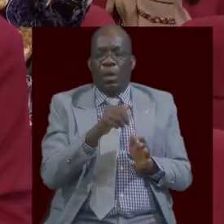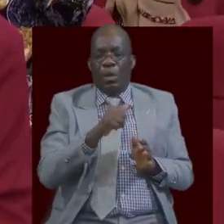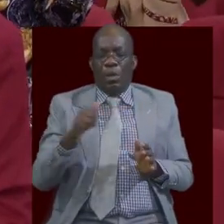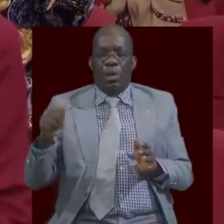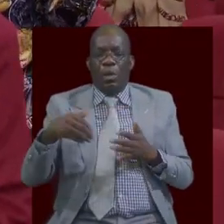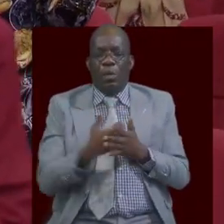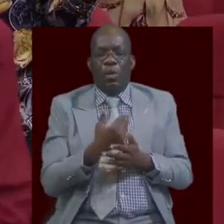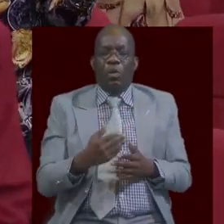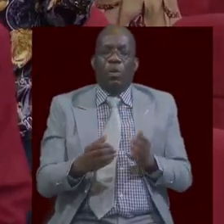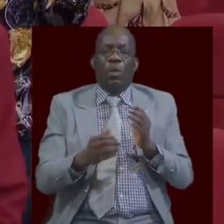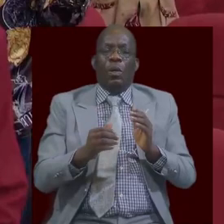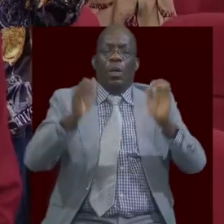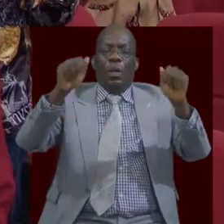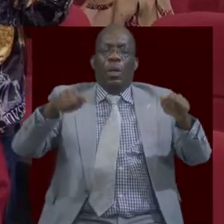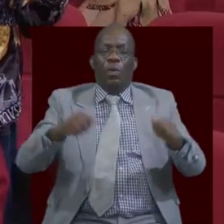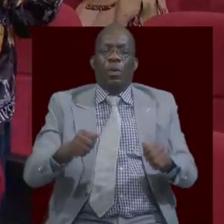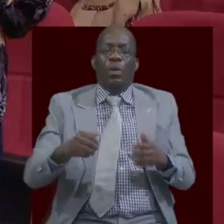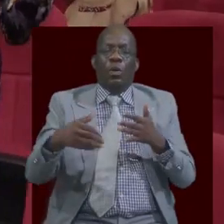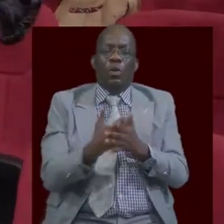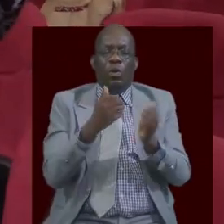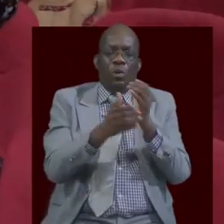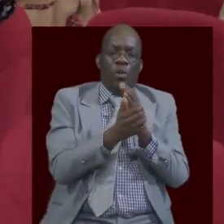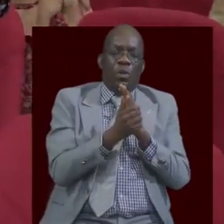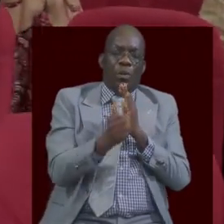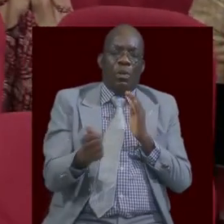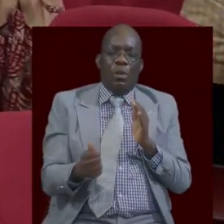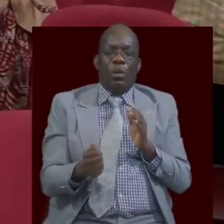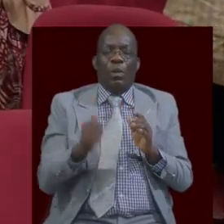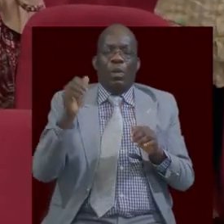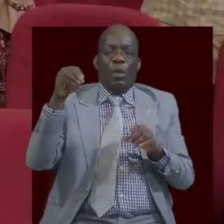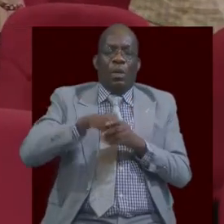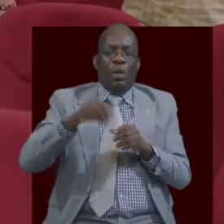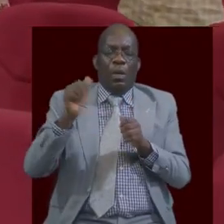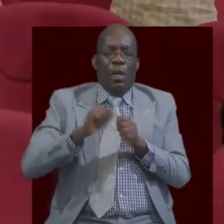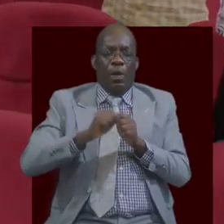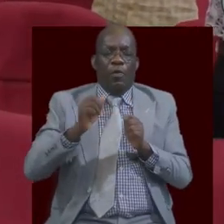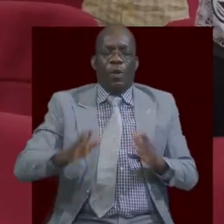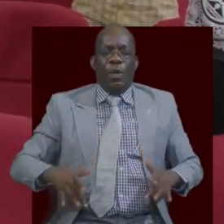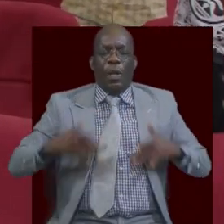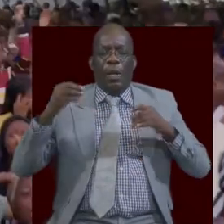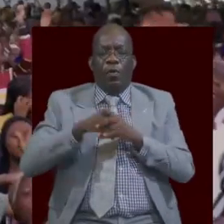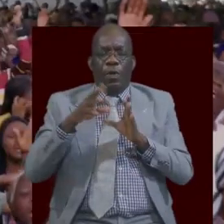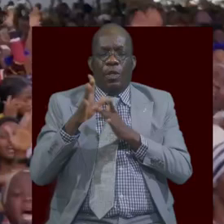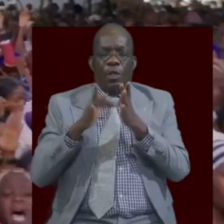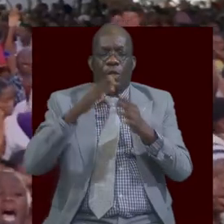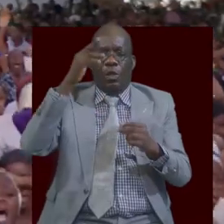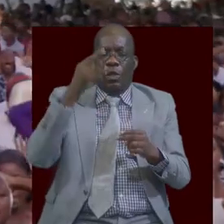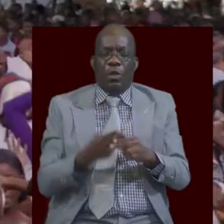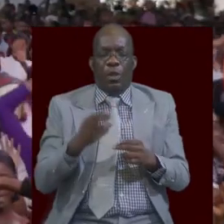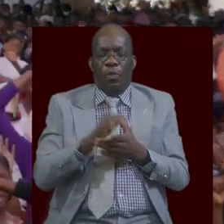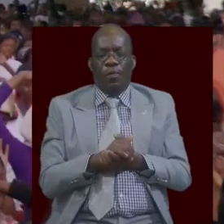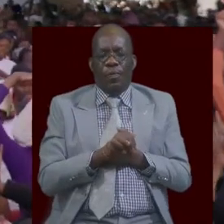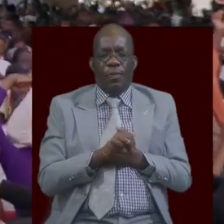ability, a new skill in every life in Jesus' name.